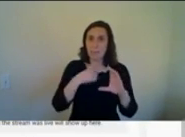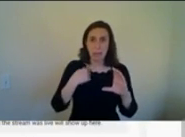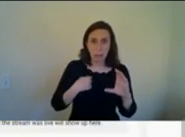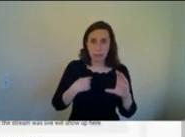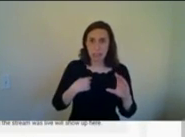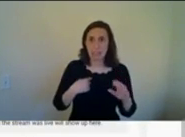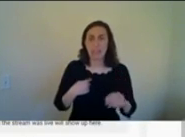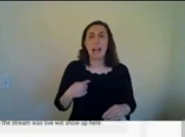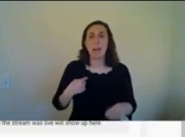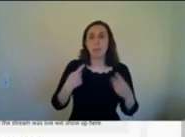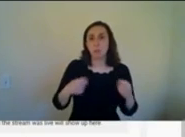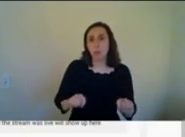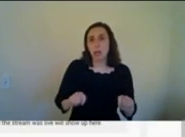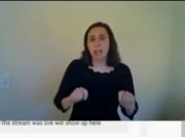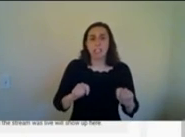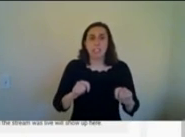content based on the questions